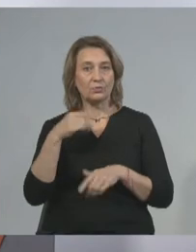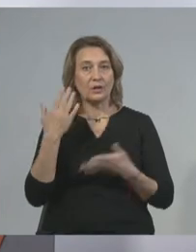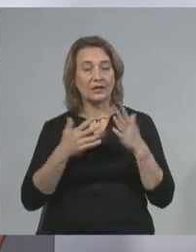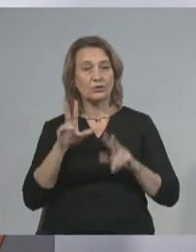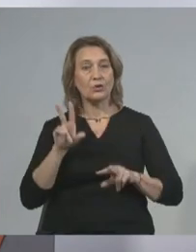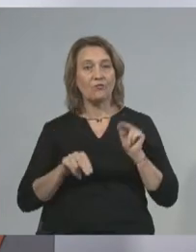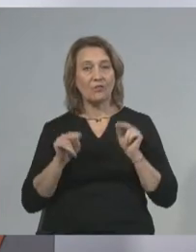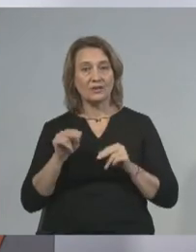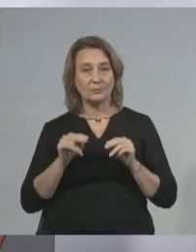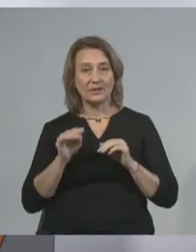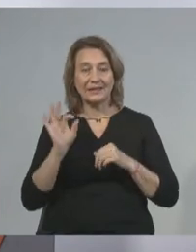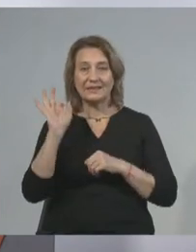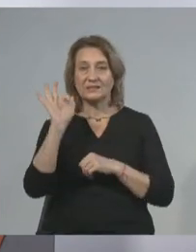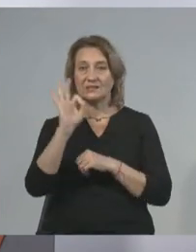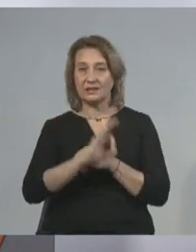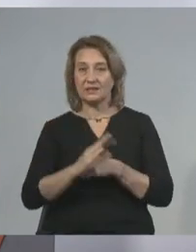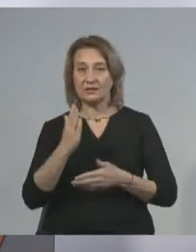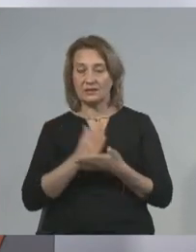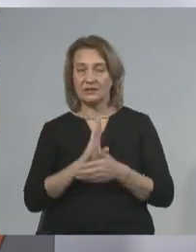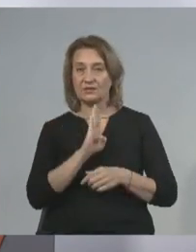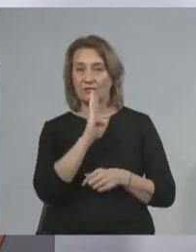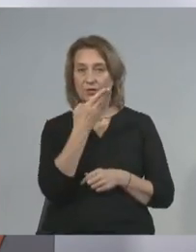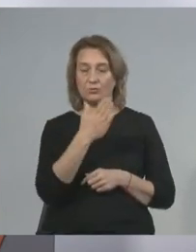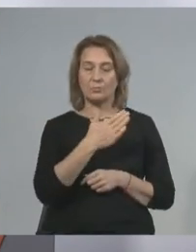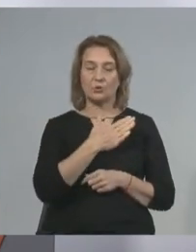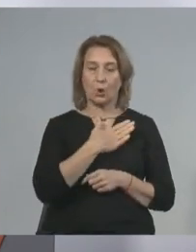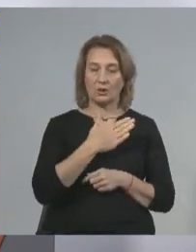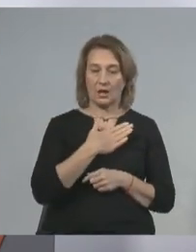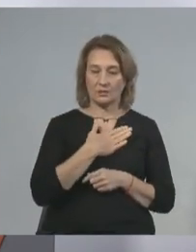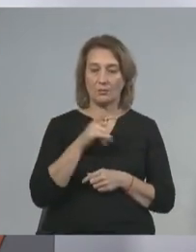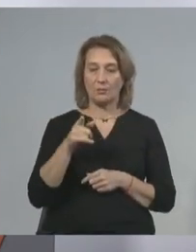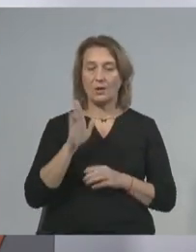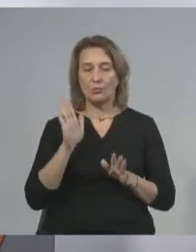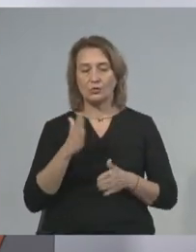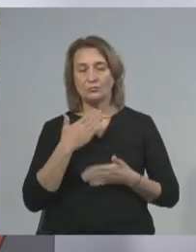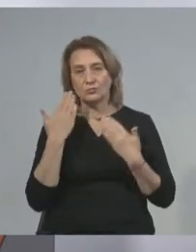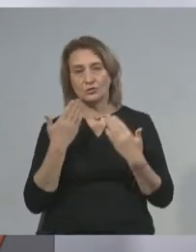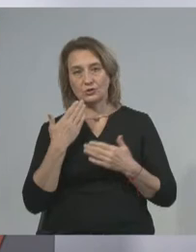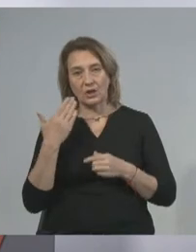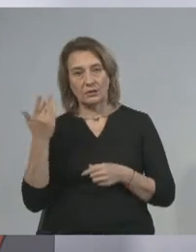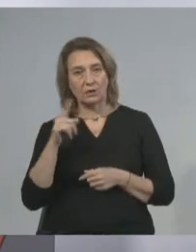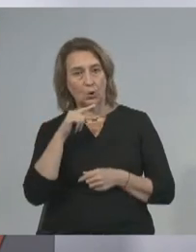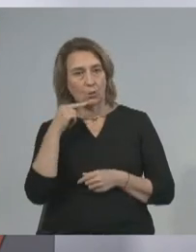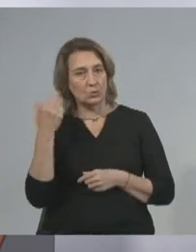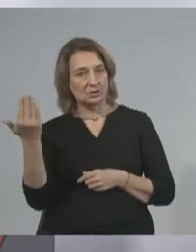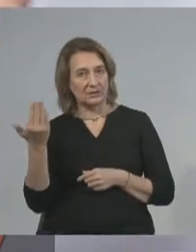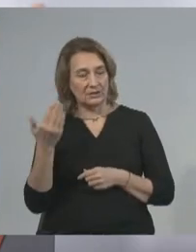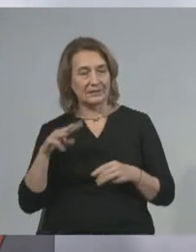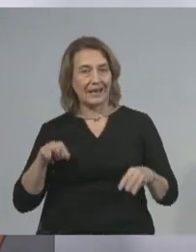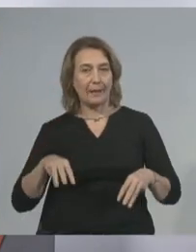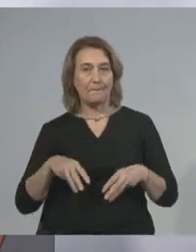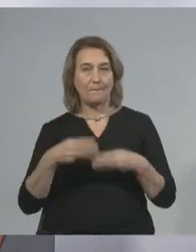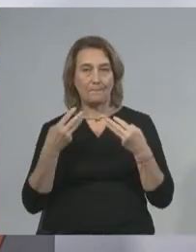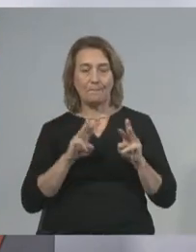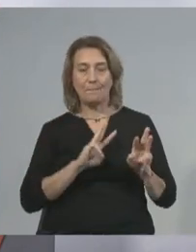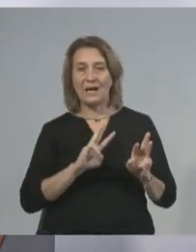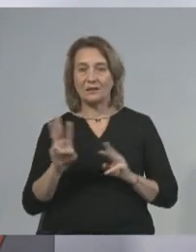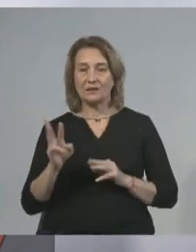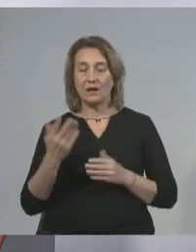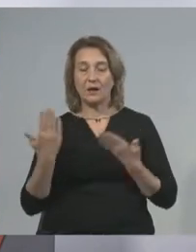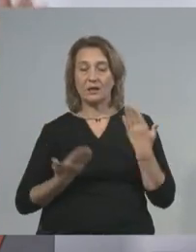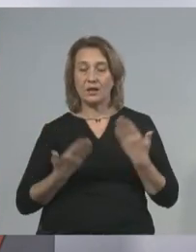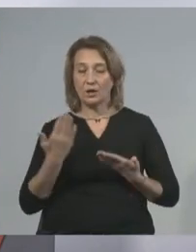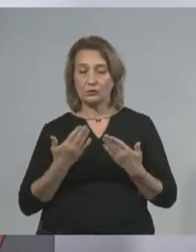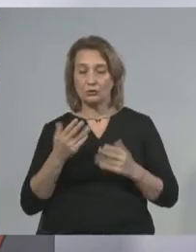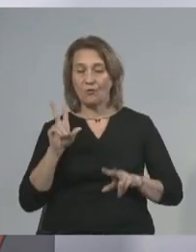correspond to the outlook for example if we already consider that the west is an enemy we will choose russian media if we